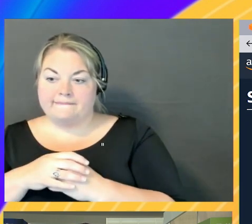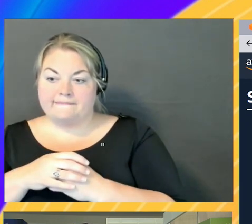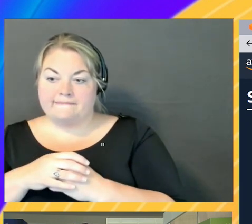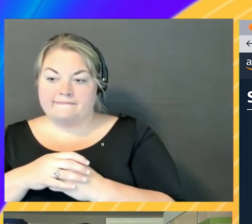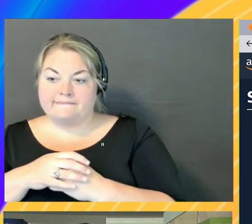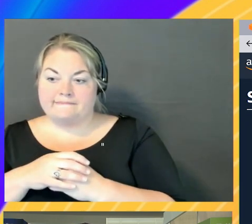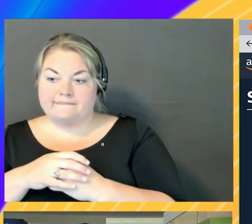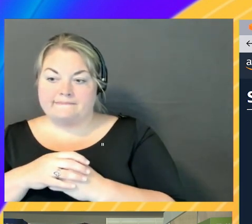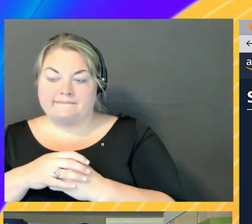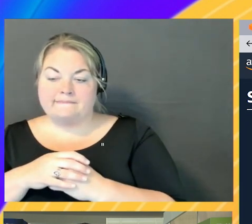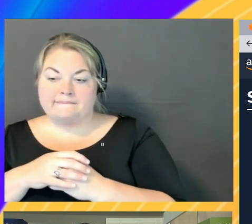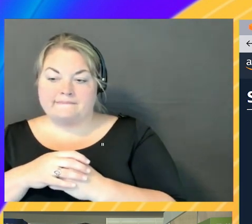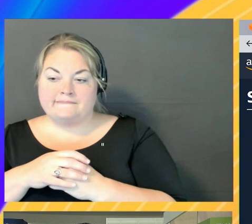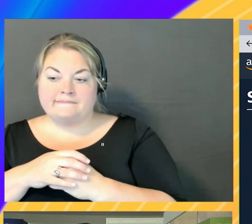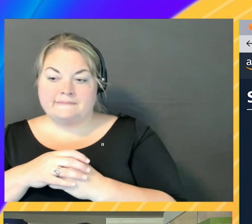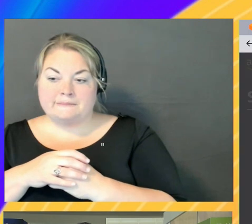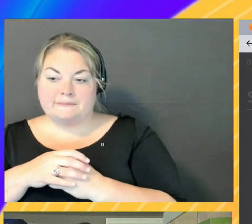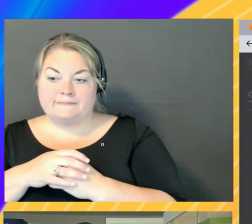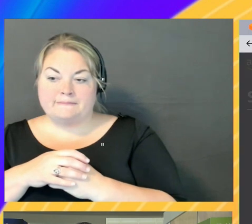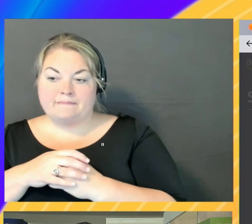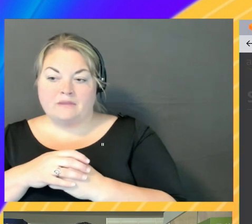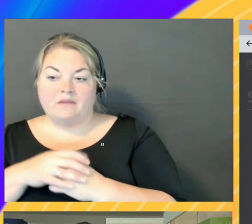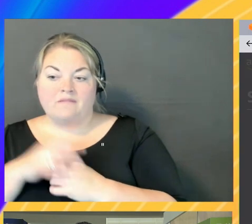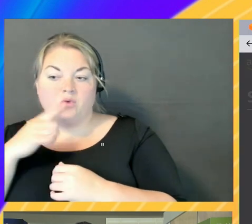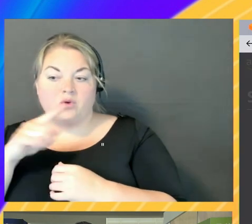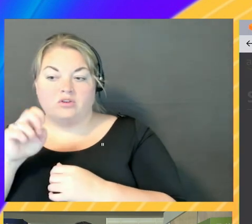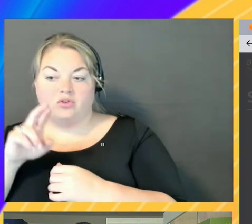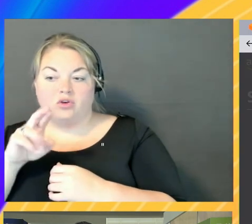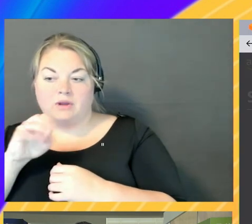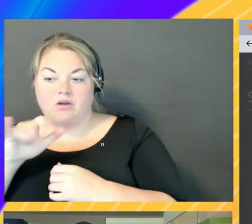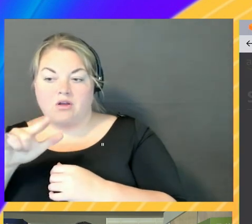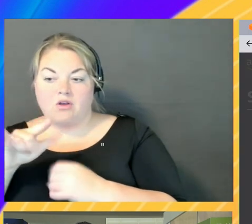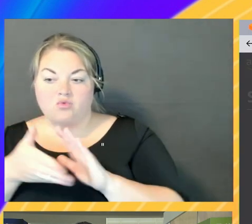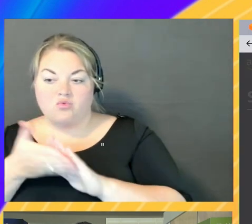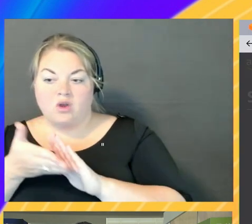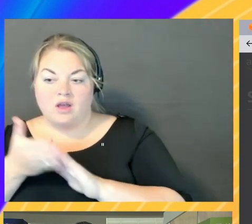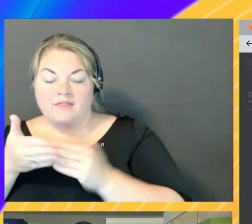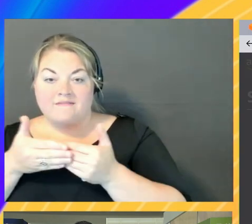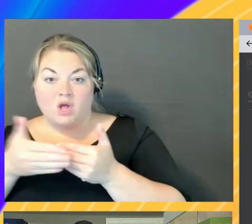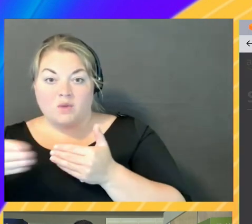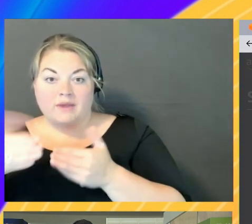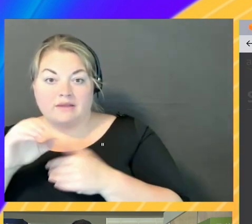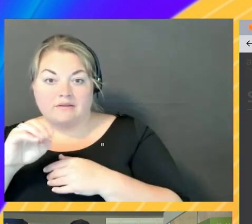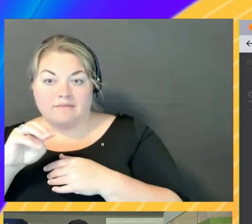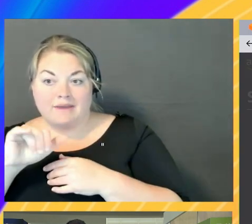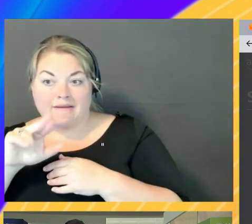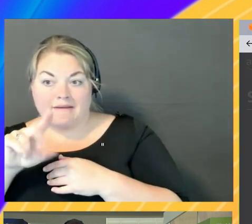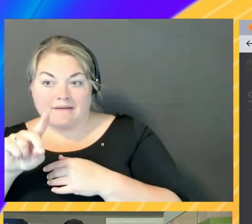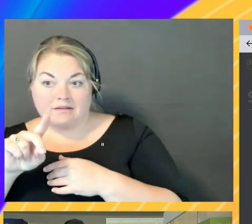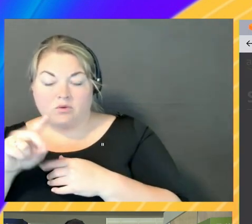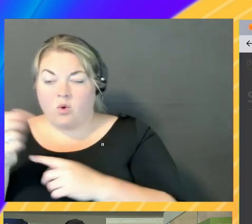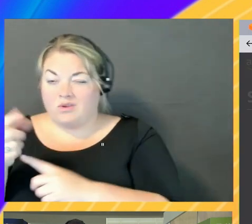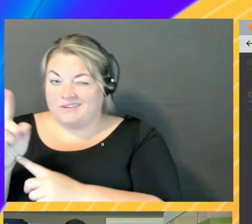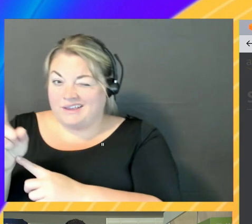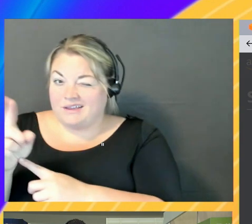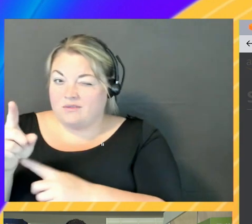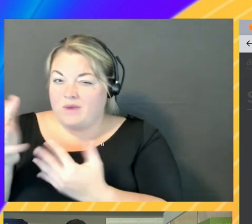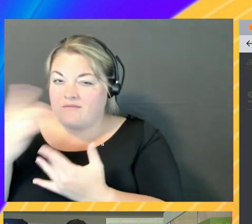type in the terminal, run the following command. Oh, hold on a second. Let's wait for that to finish.